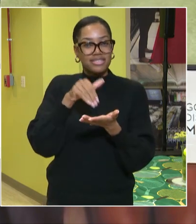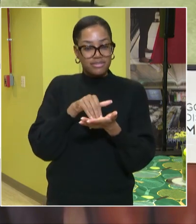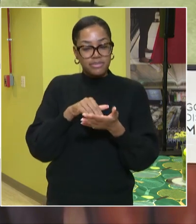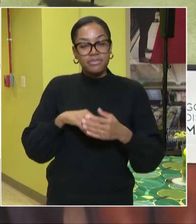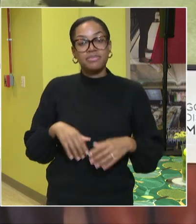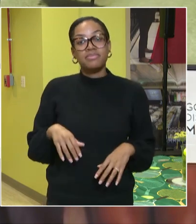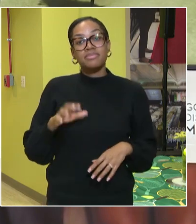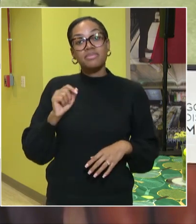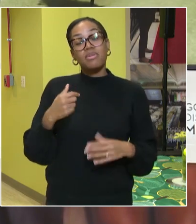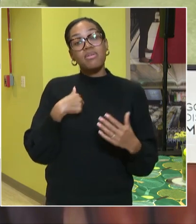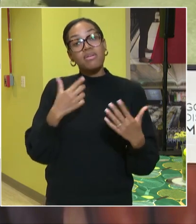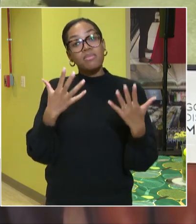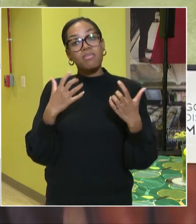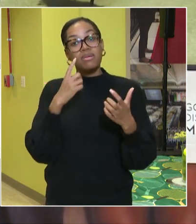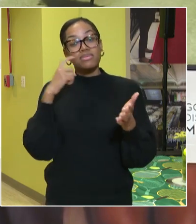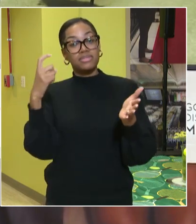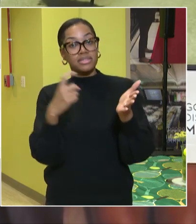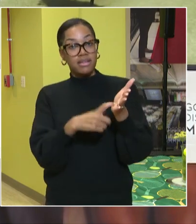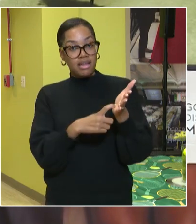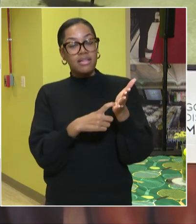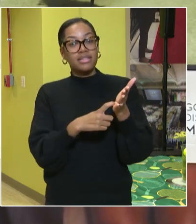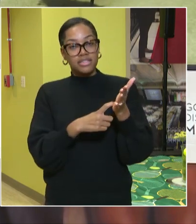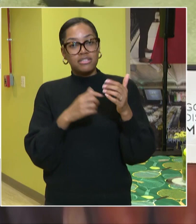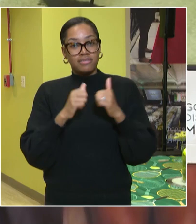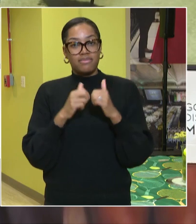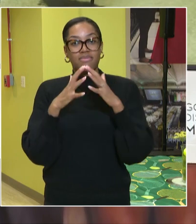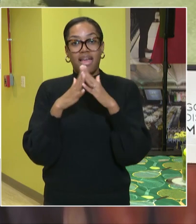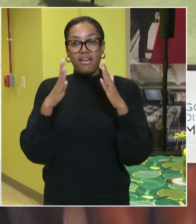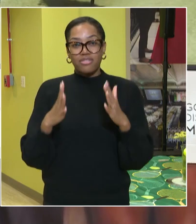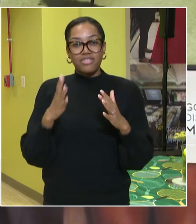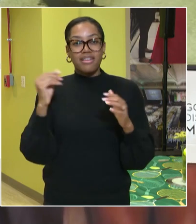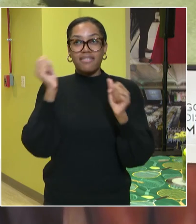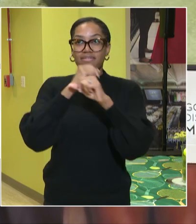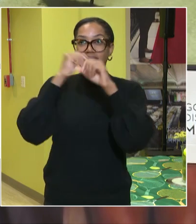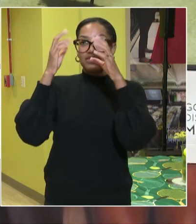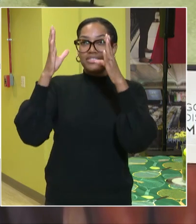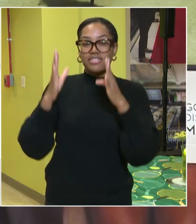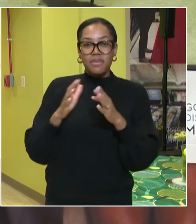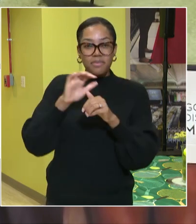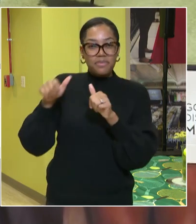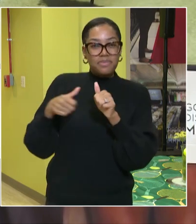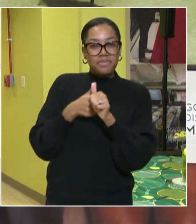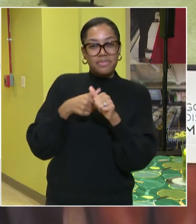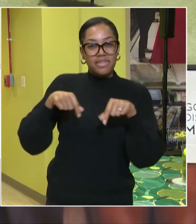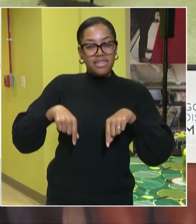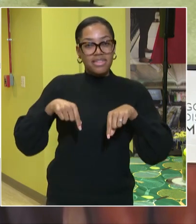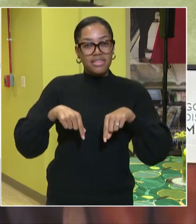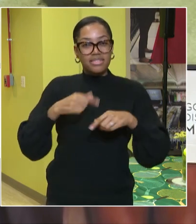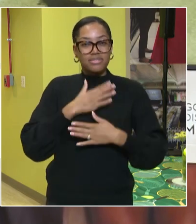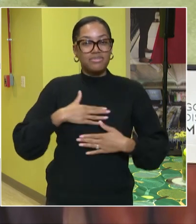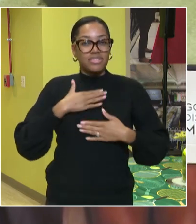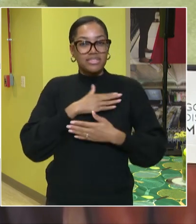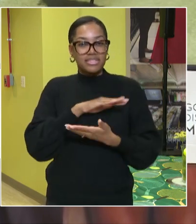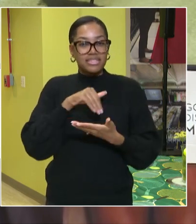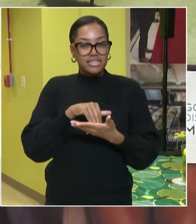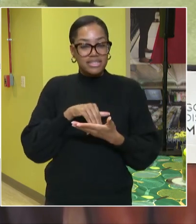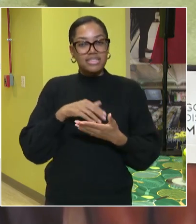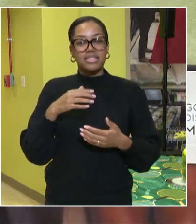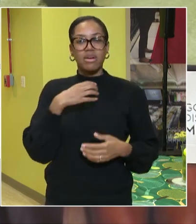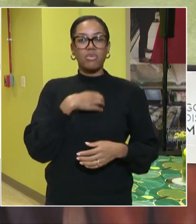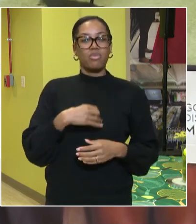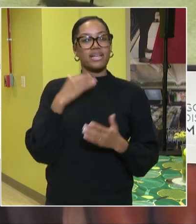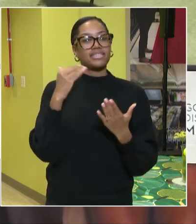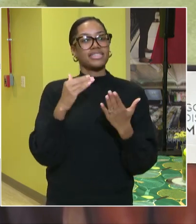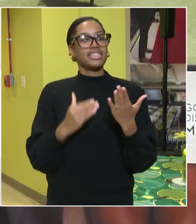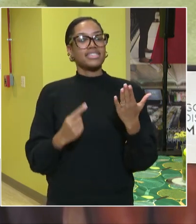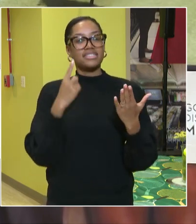So I want to acknowledge the founder and visionary for the recreation wish list in the